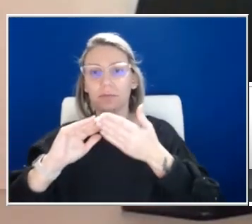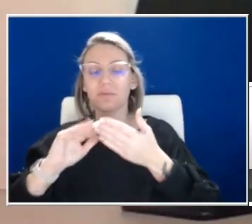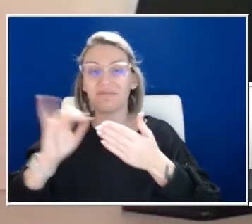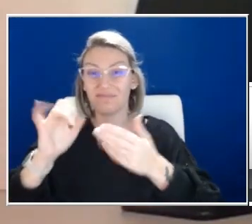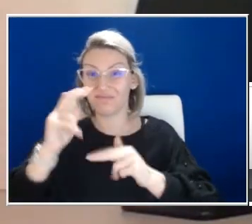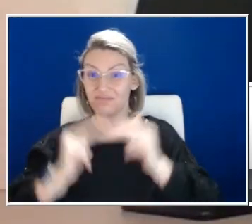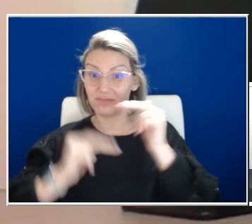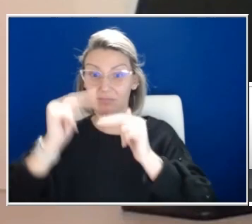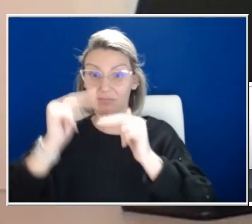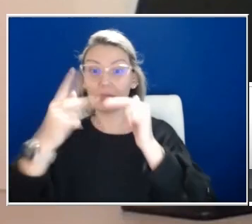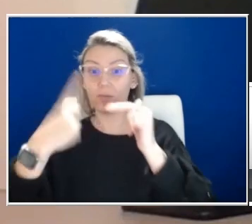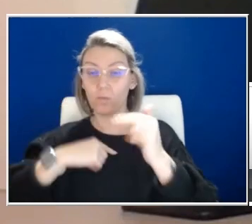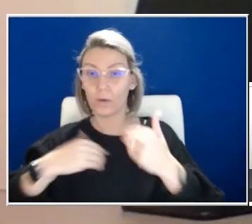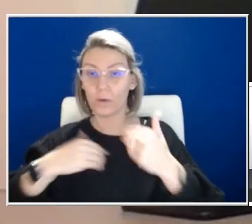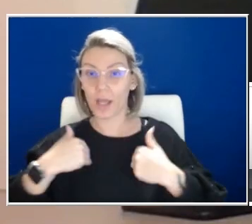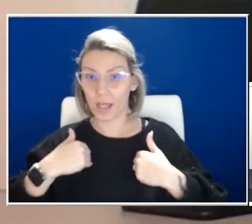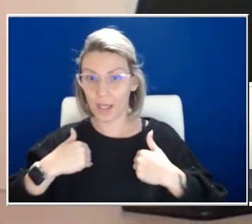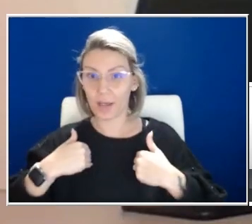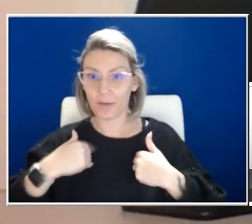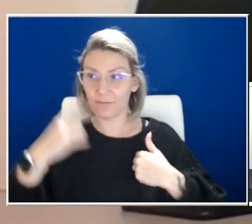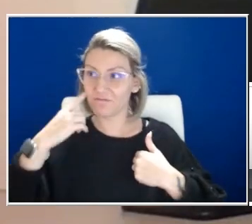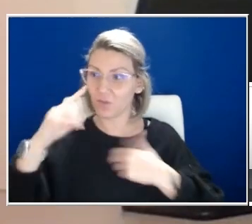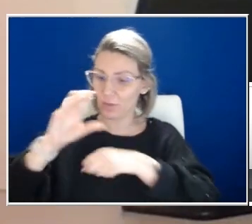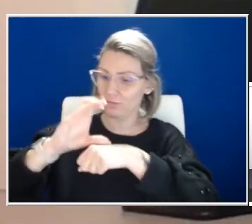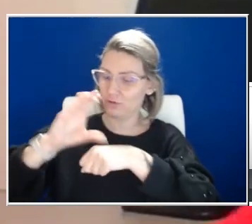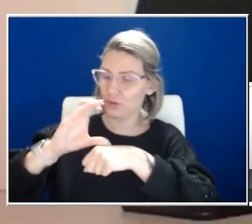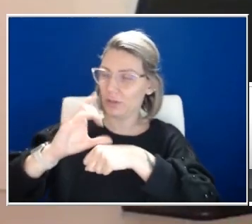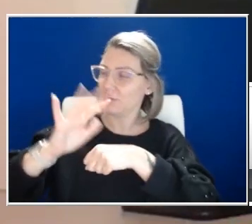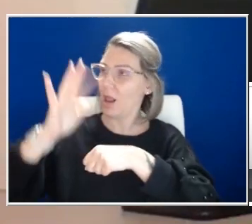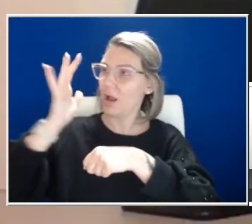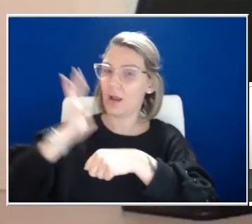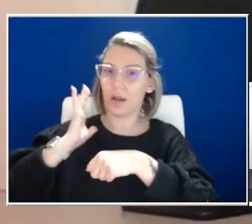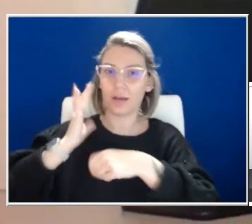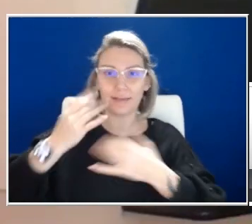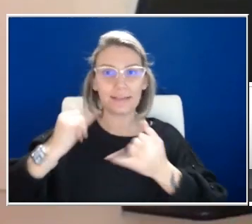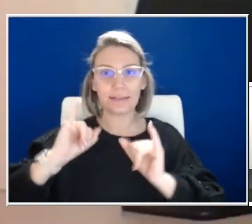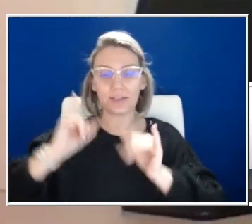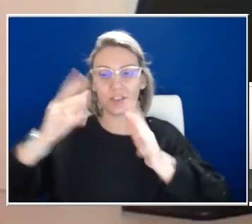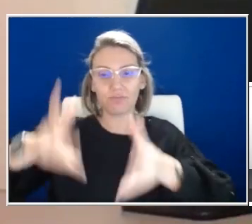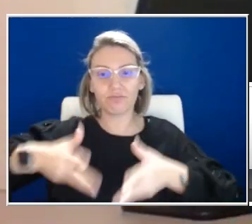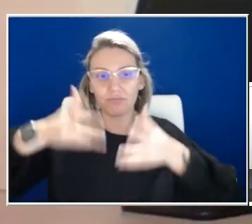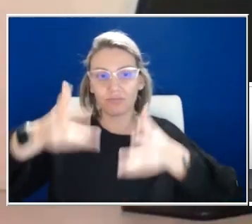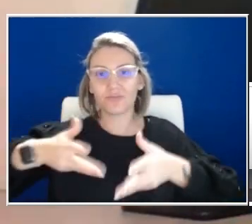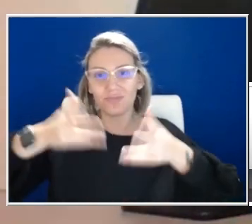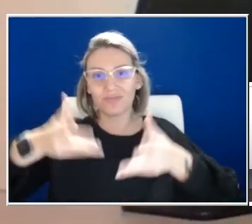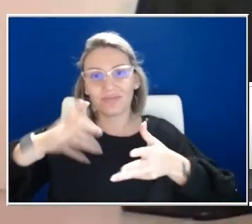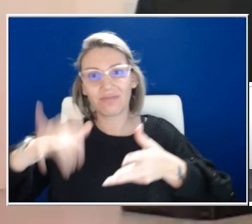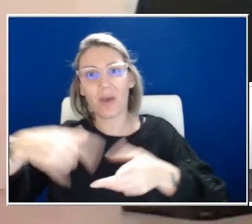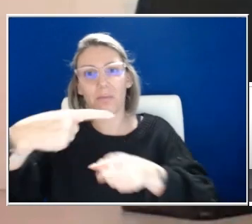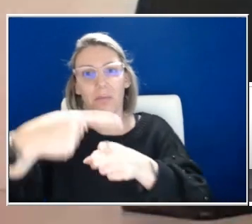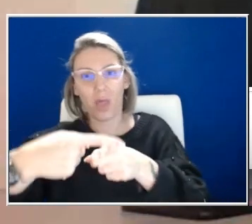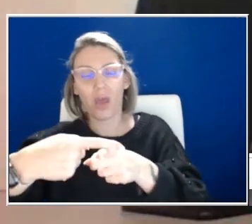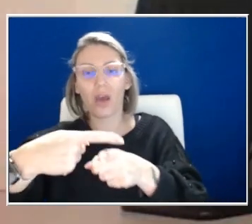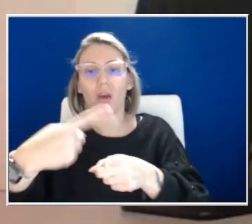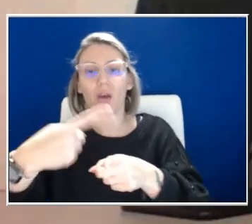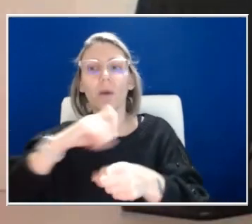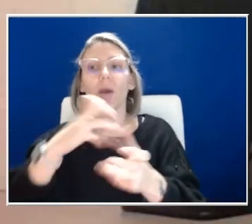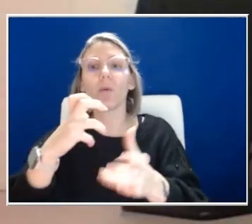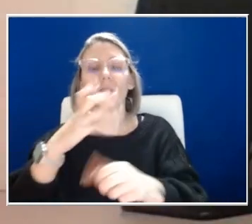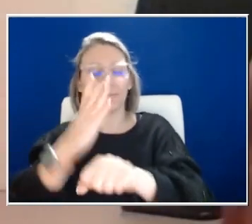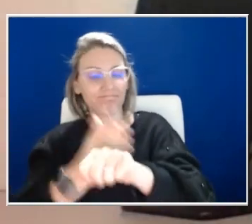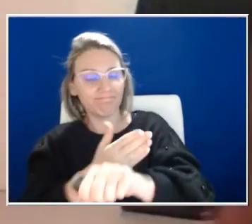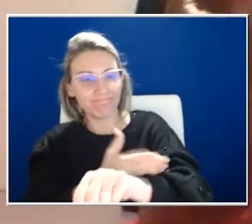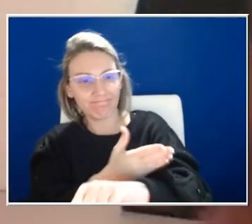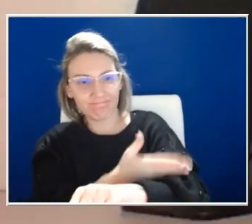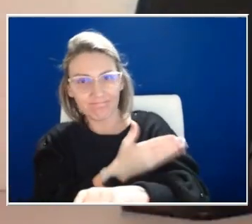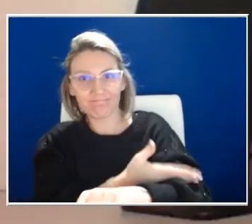that we had for a church years ago is still sitting on that block. We want to renovate that building and